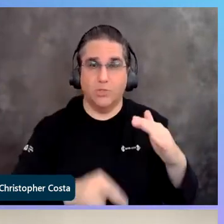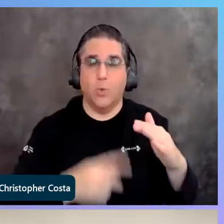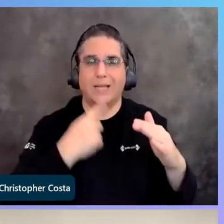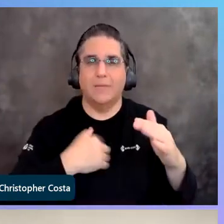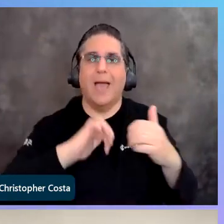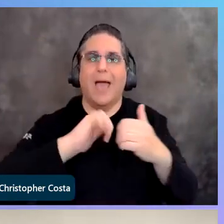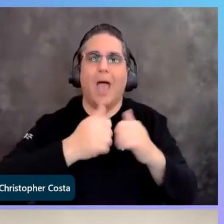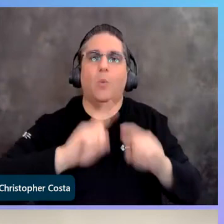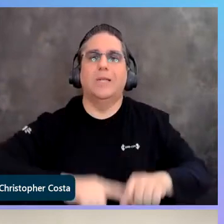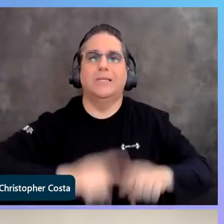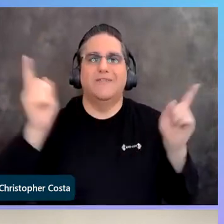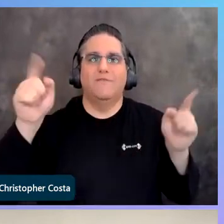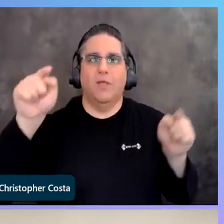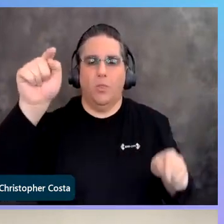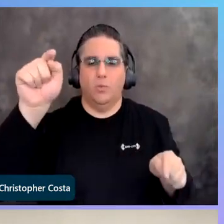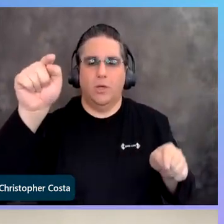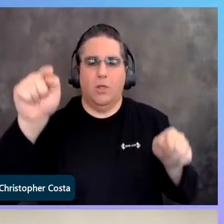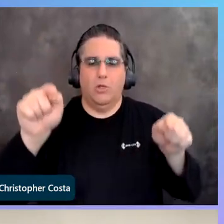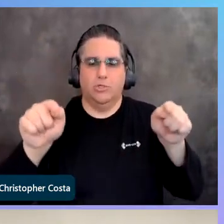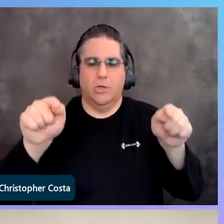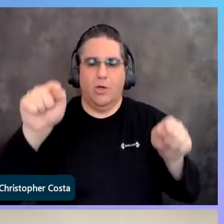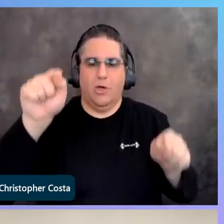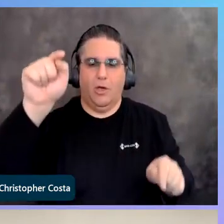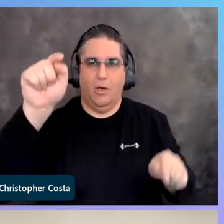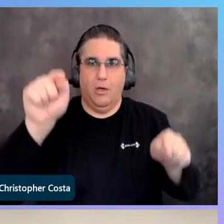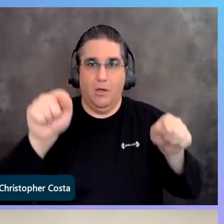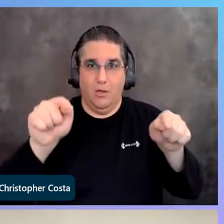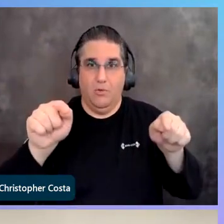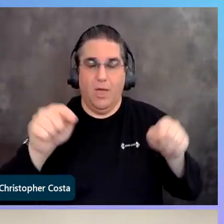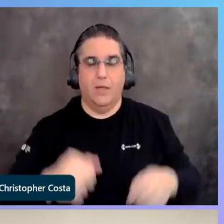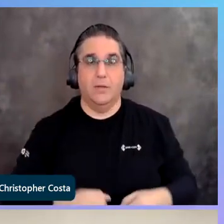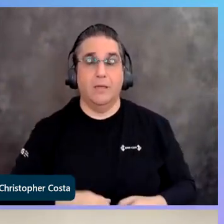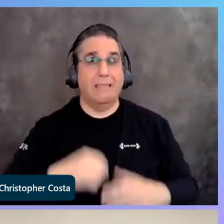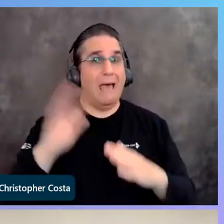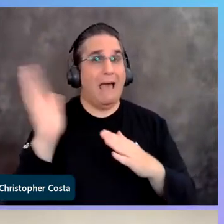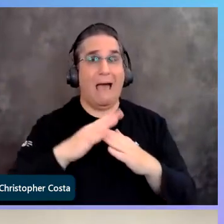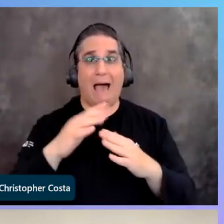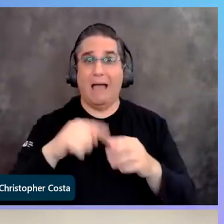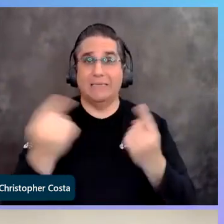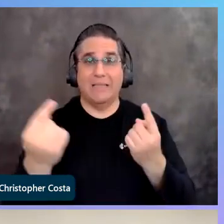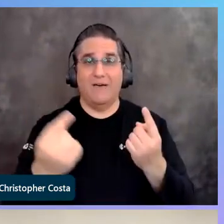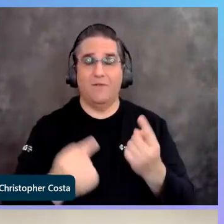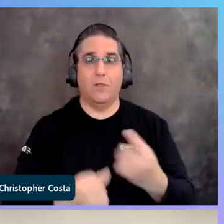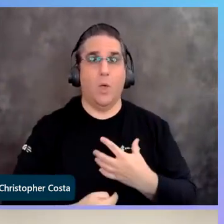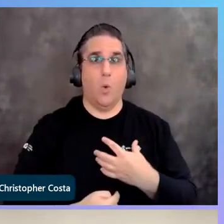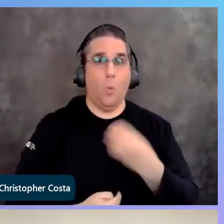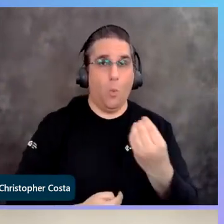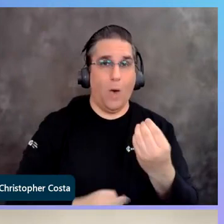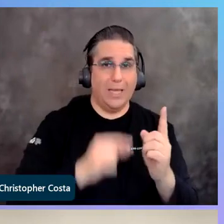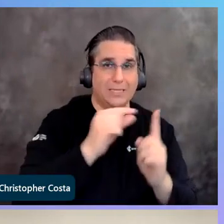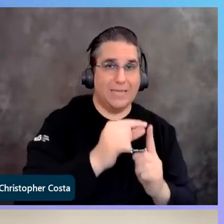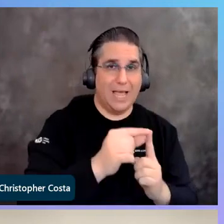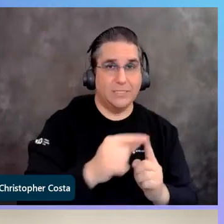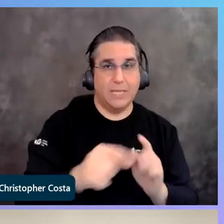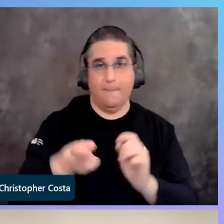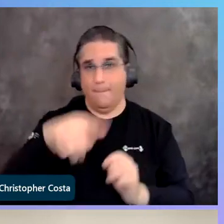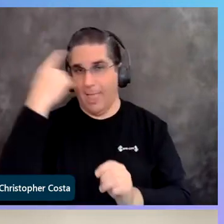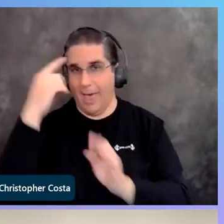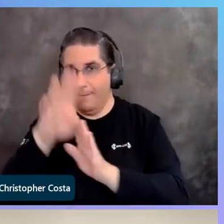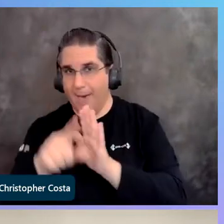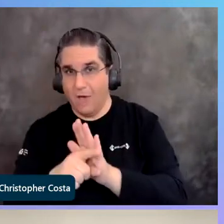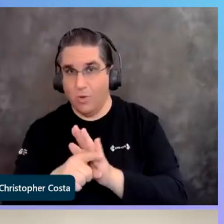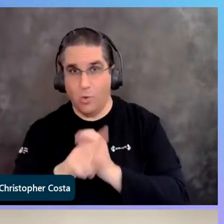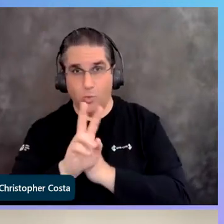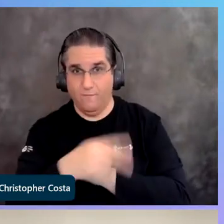are from each other. At the highest level, white text on a black background or black text on a white background has a